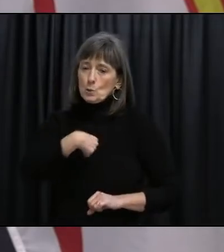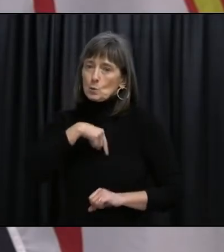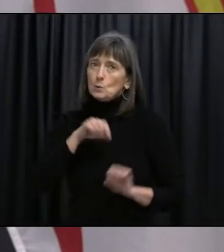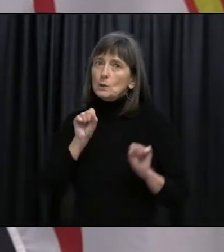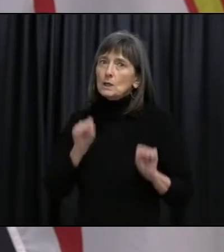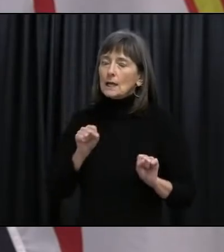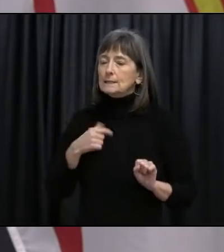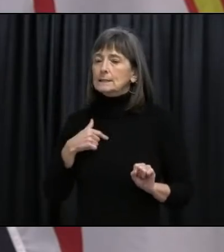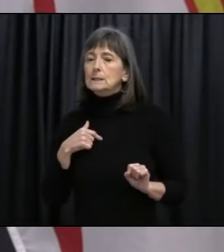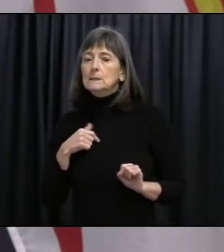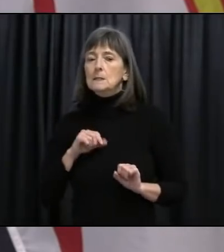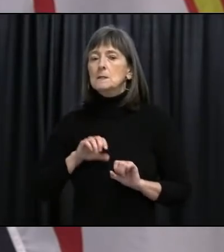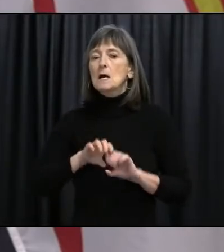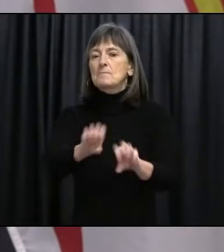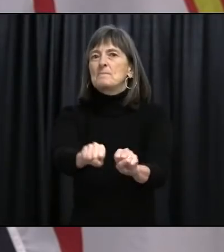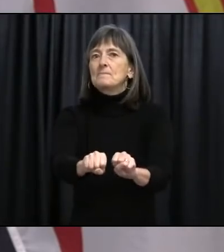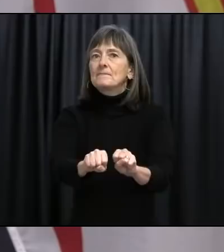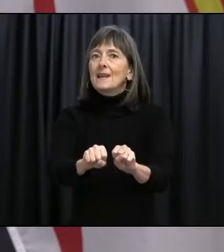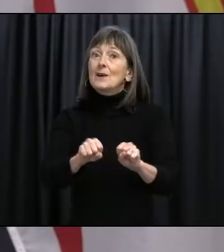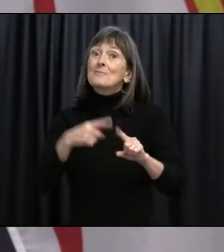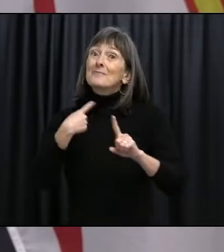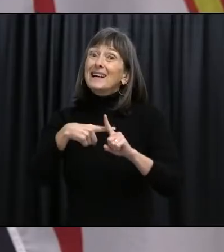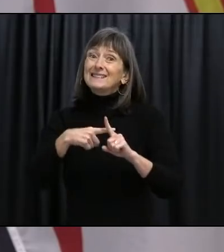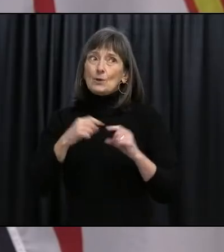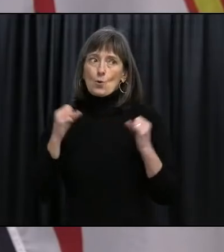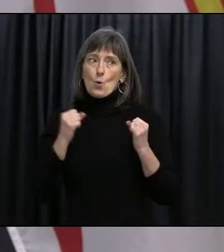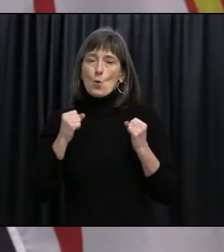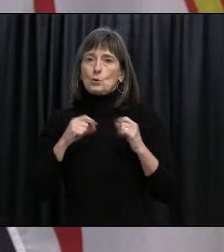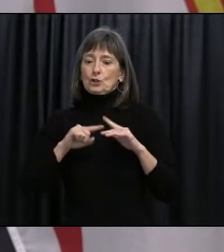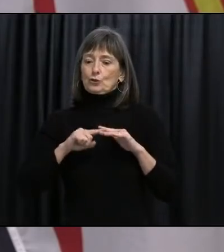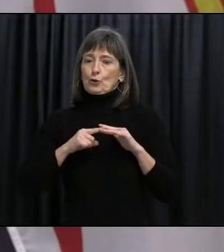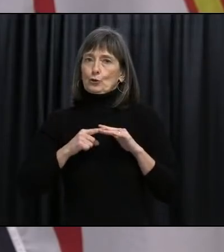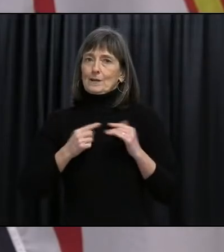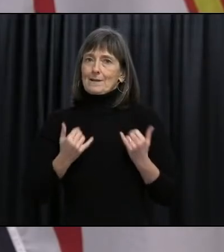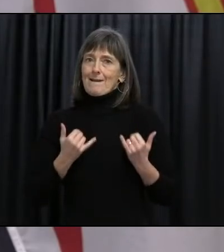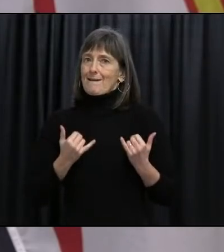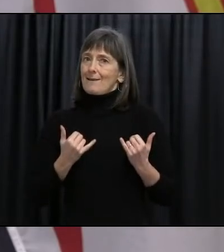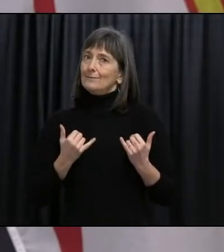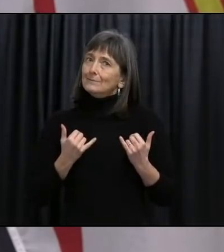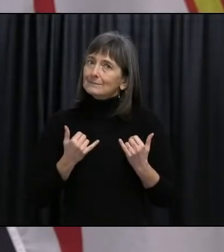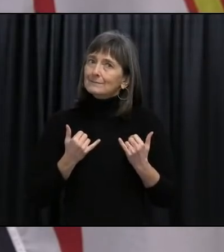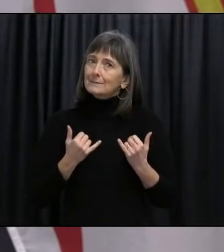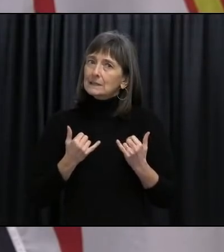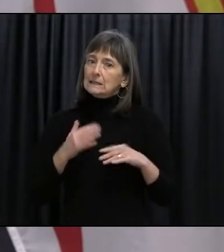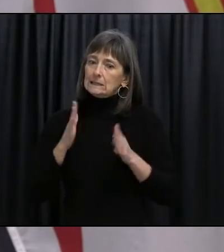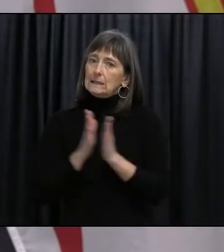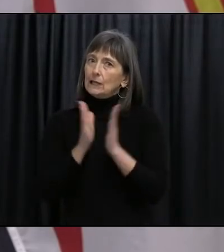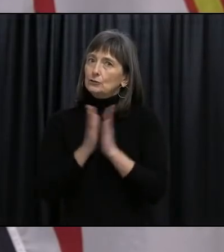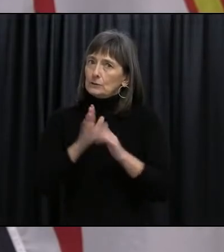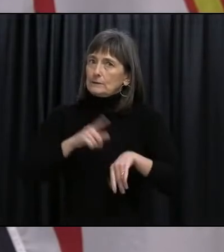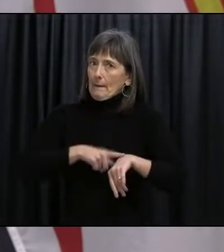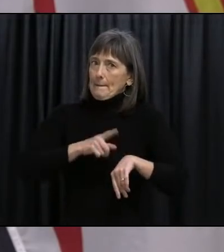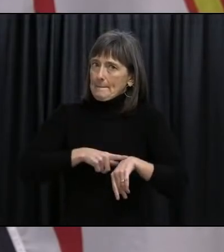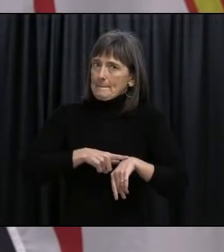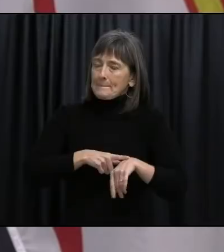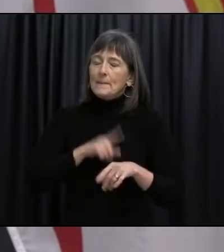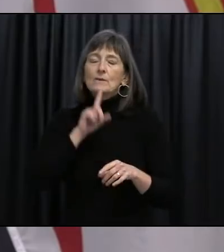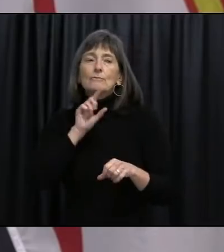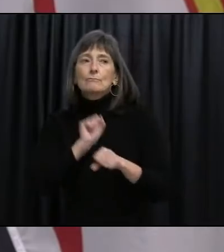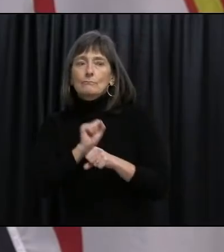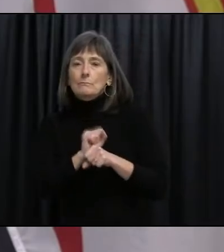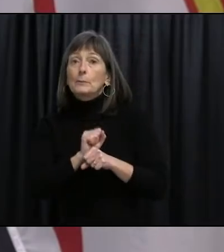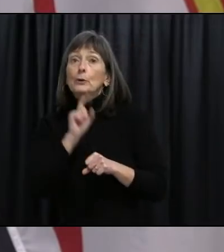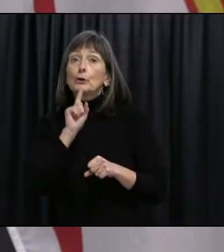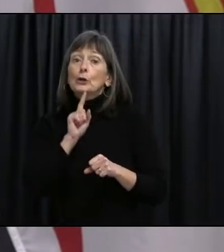in mind that winter has really just begun. Continue to follow our tried and true public health guidance by keeping your close, consistent